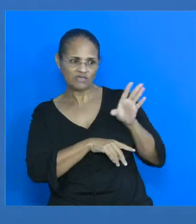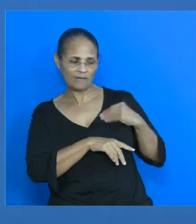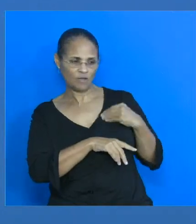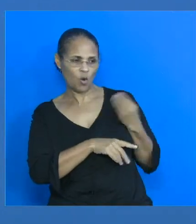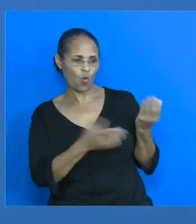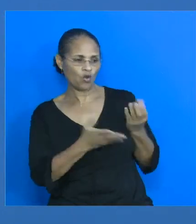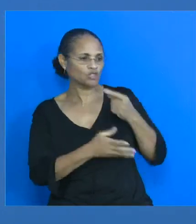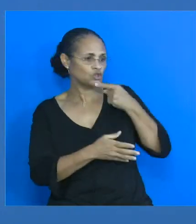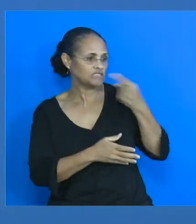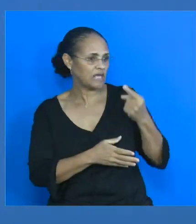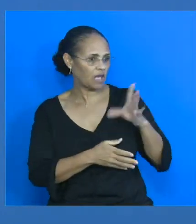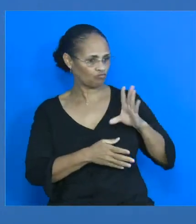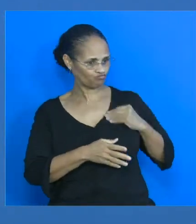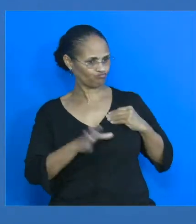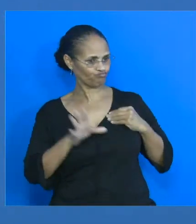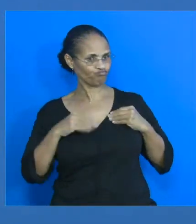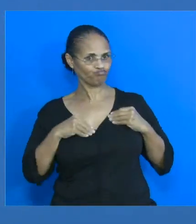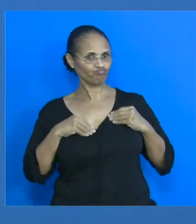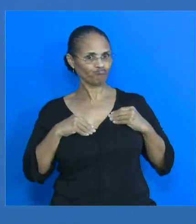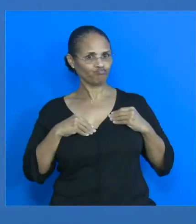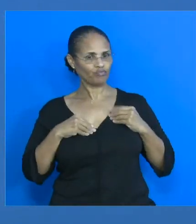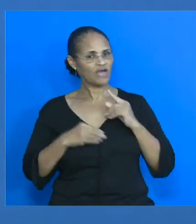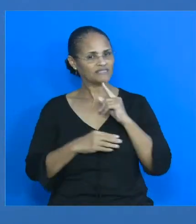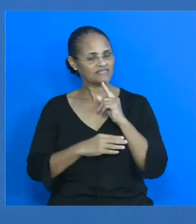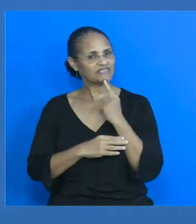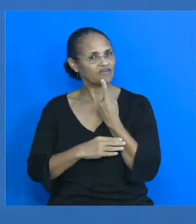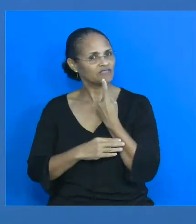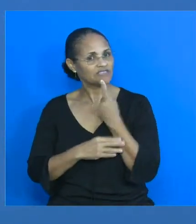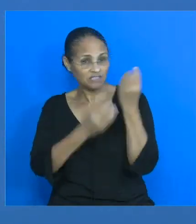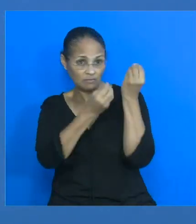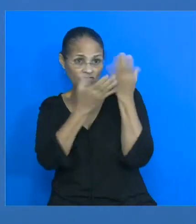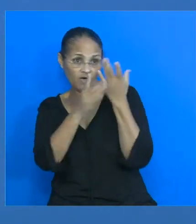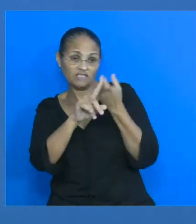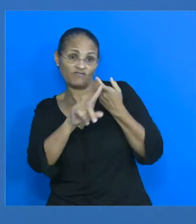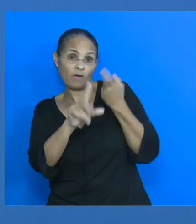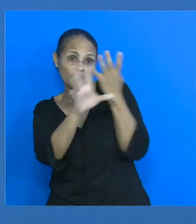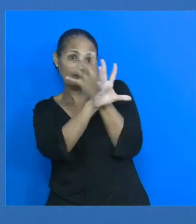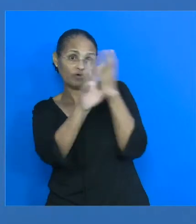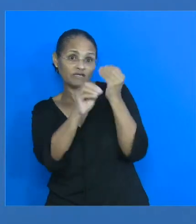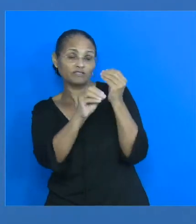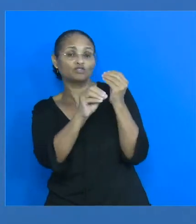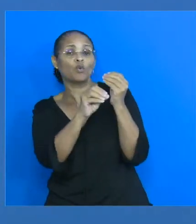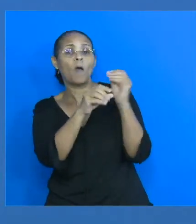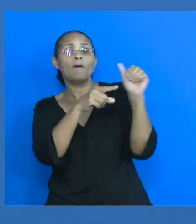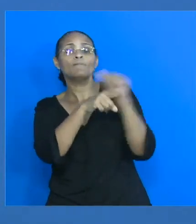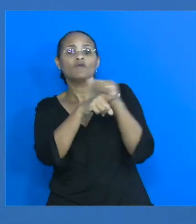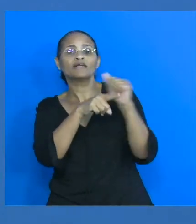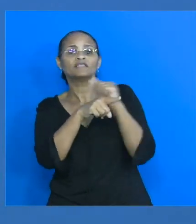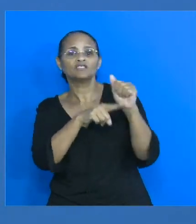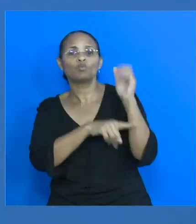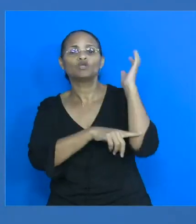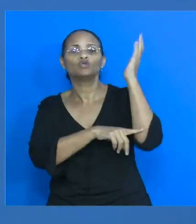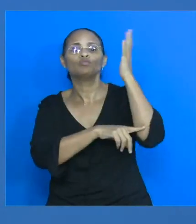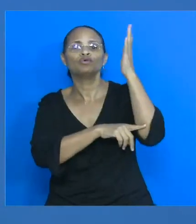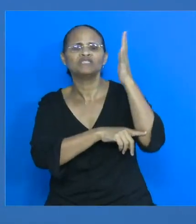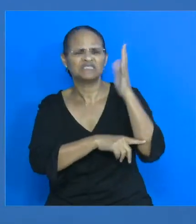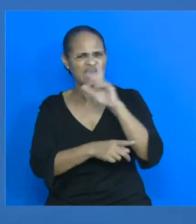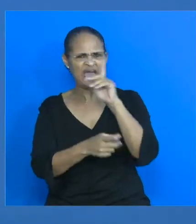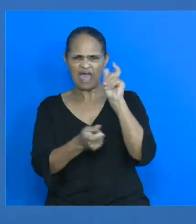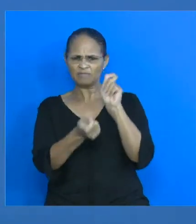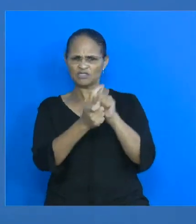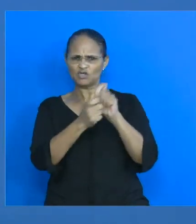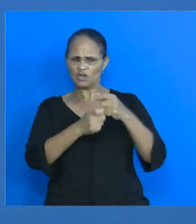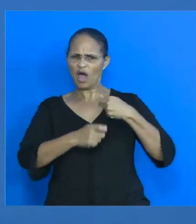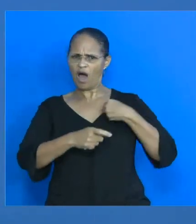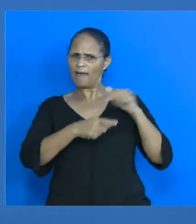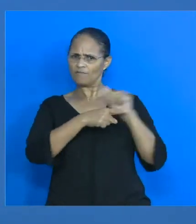to heart. A bit of advice for the Premier: can you practice what you preach? Oh, I can absolutely practice what I preach, and I'm happy to say